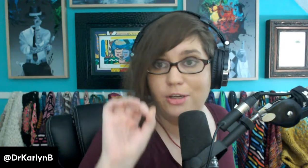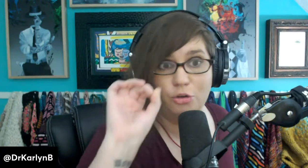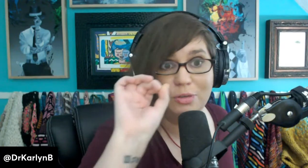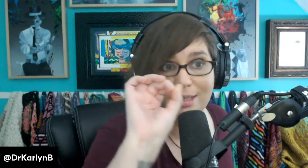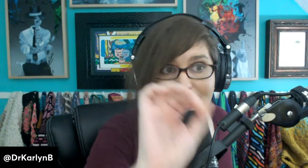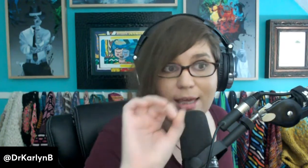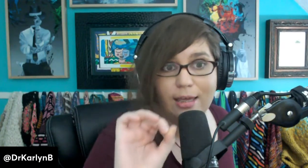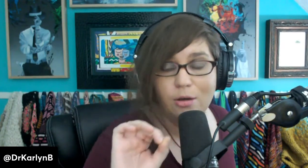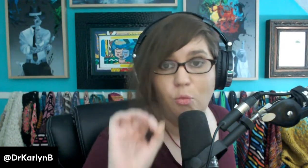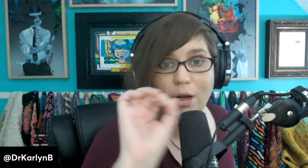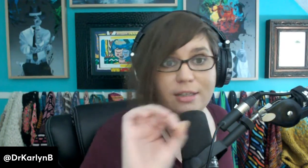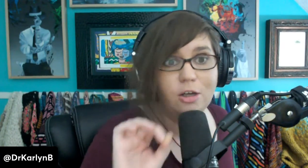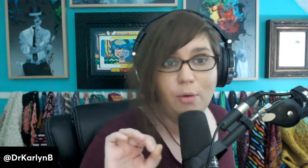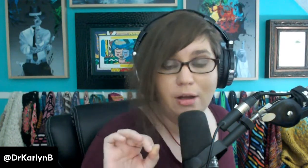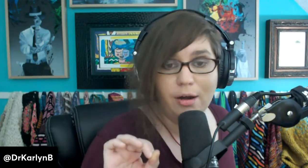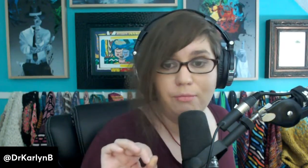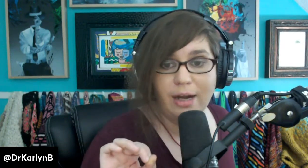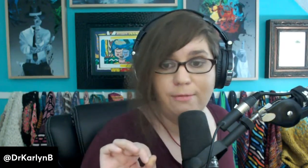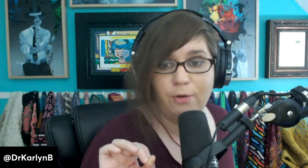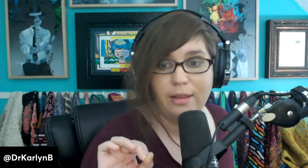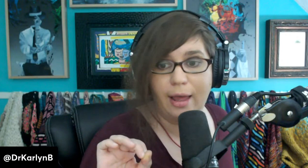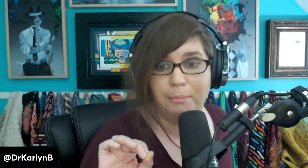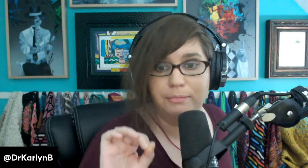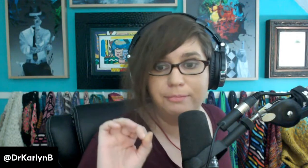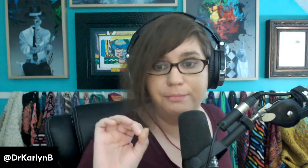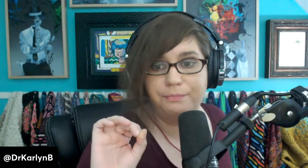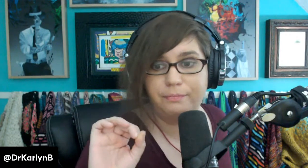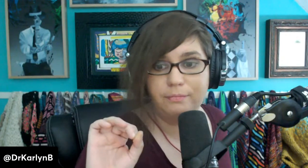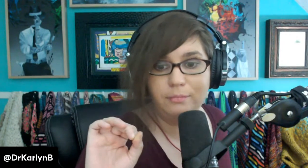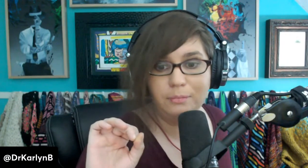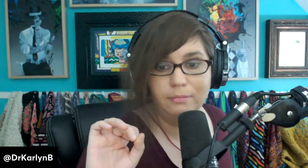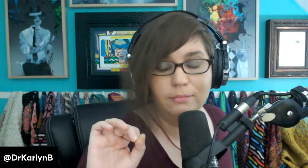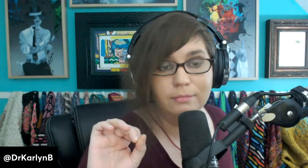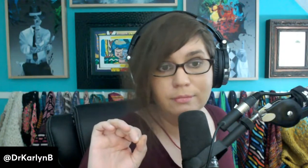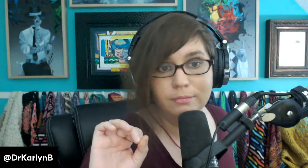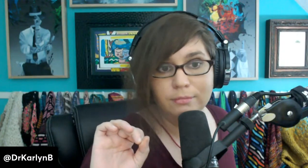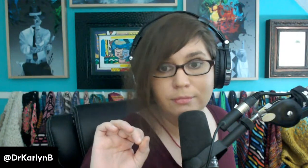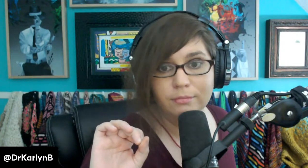and to see what's going on right in front of them.